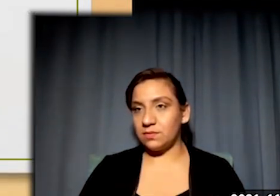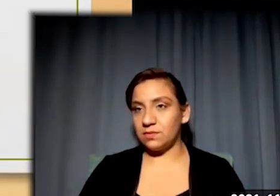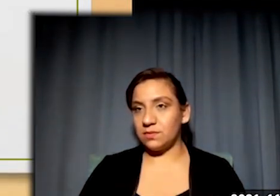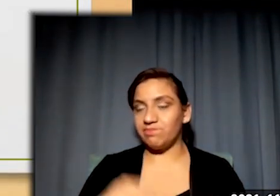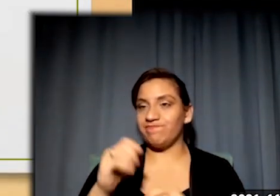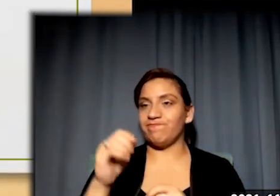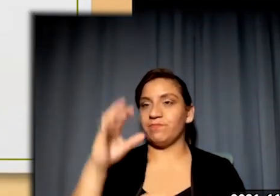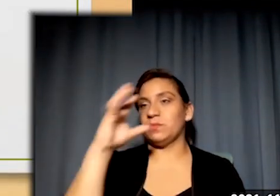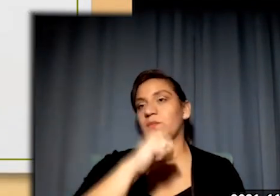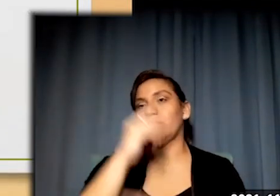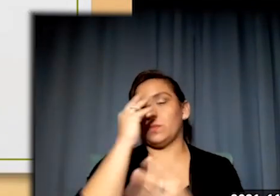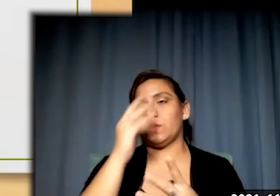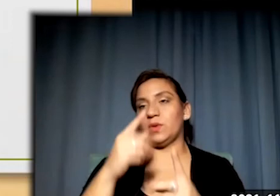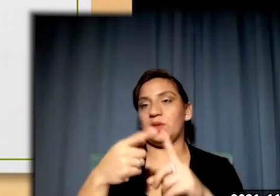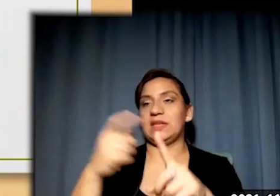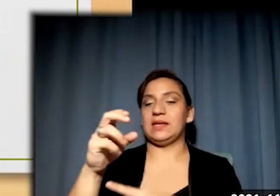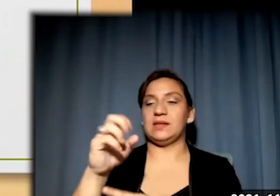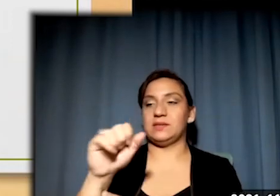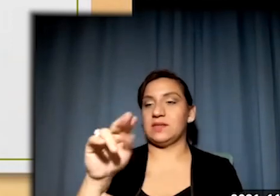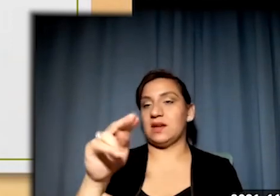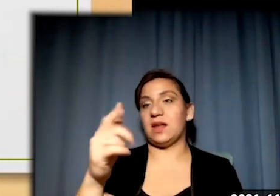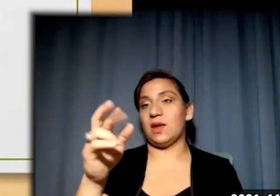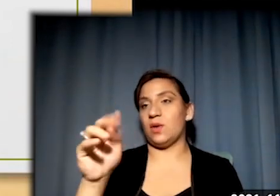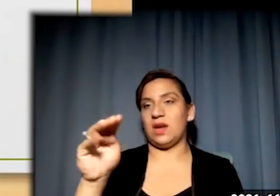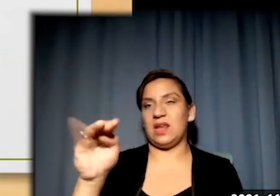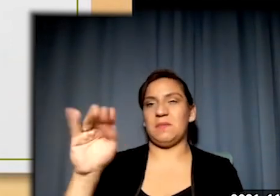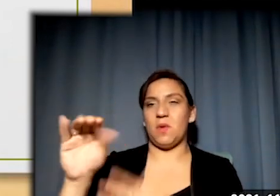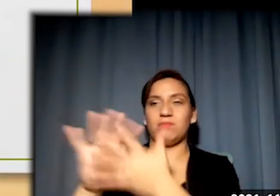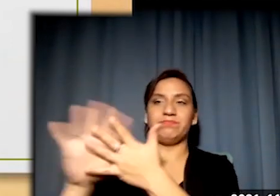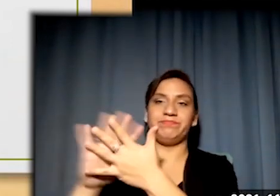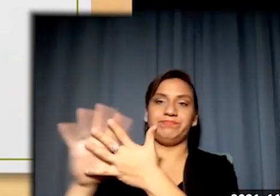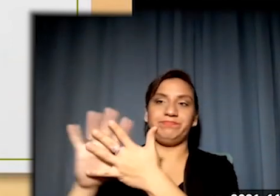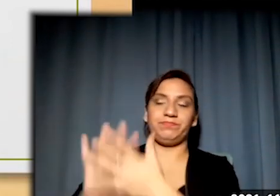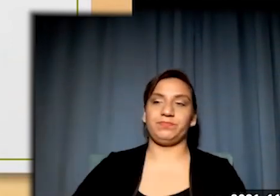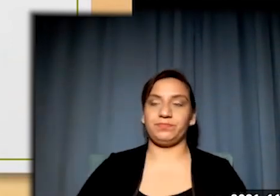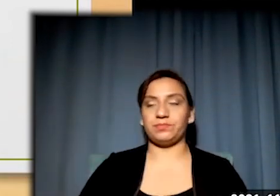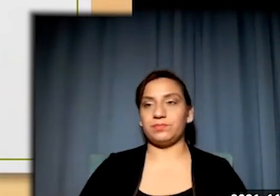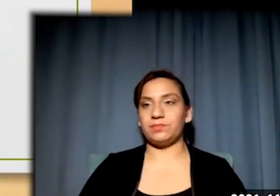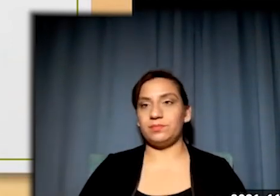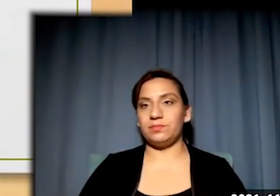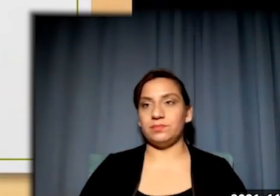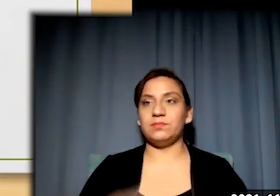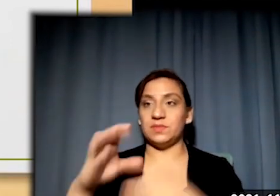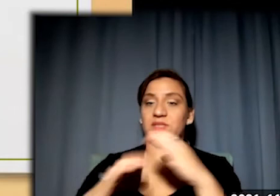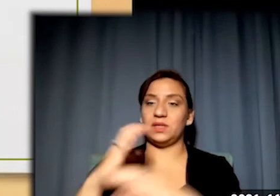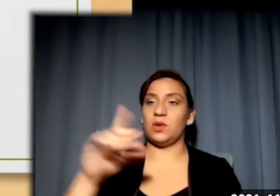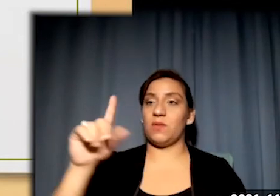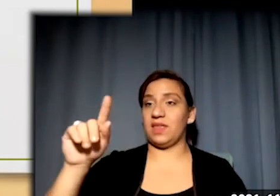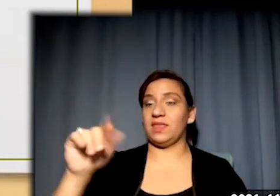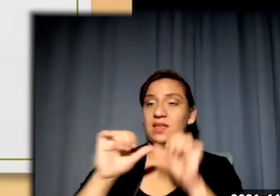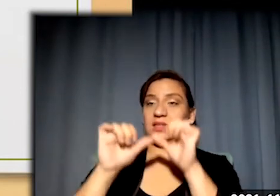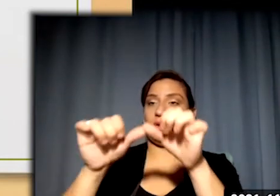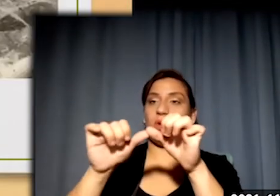As the 20th century progressed, the Spanish fortifications in Puerto de Tierra were gradually